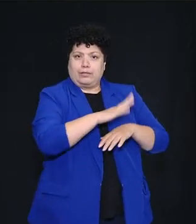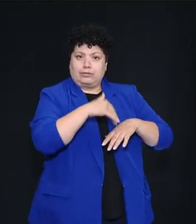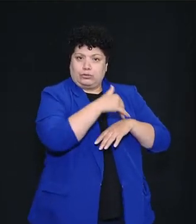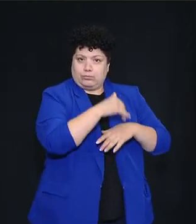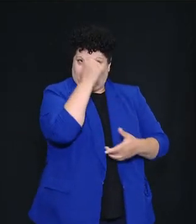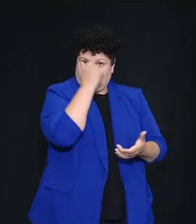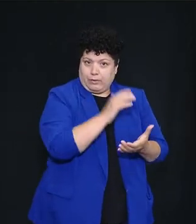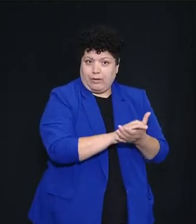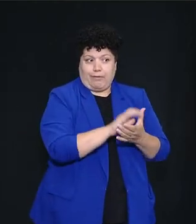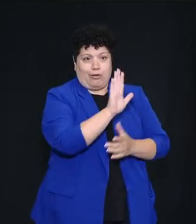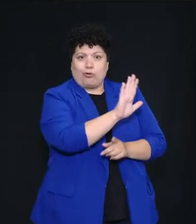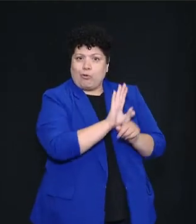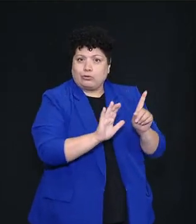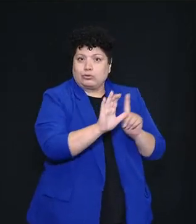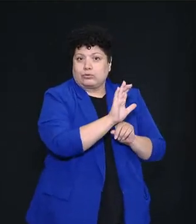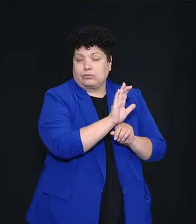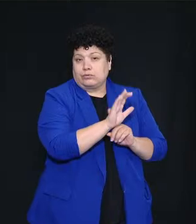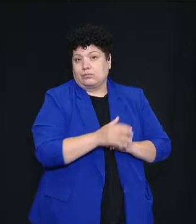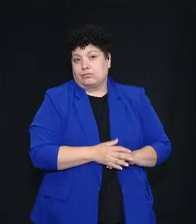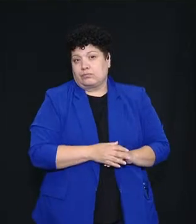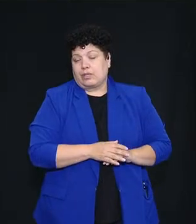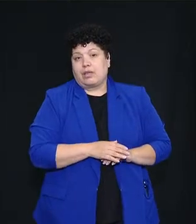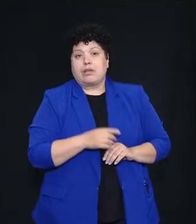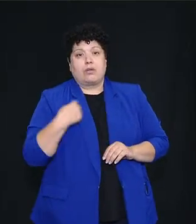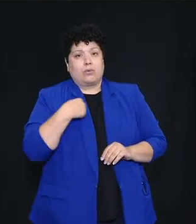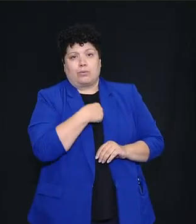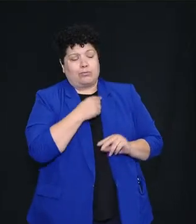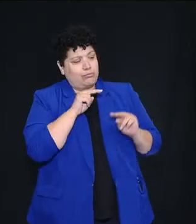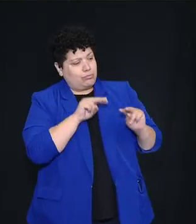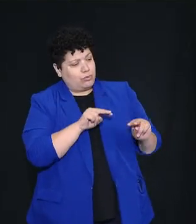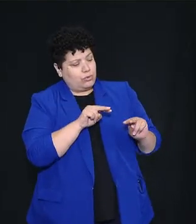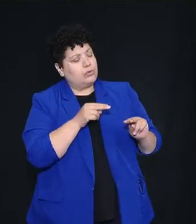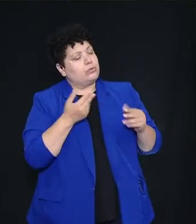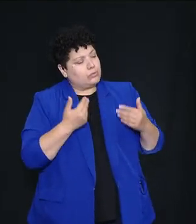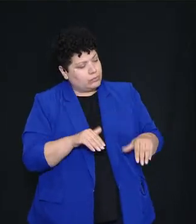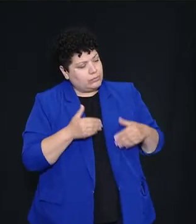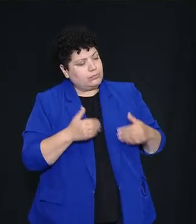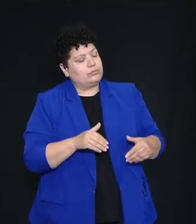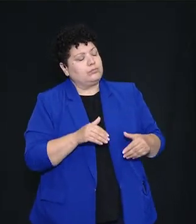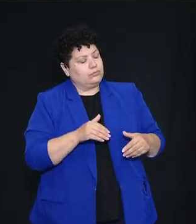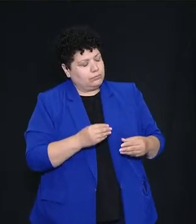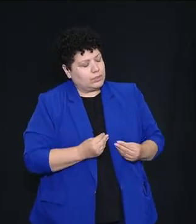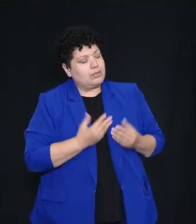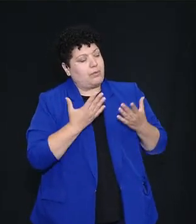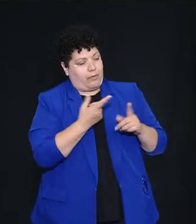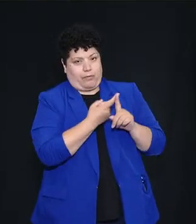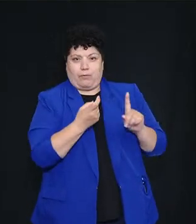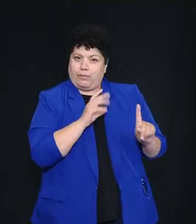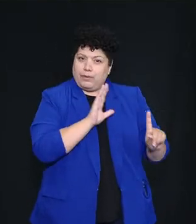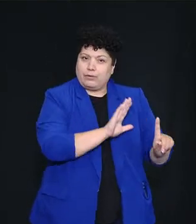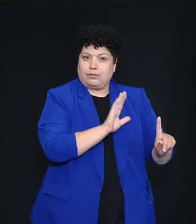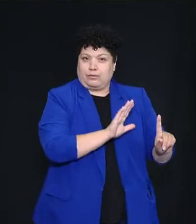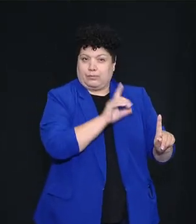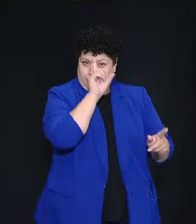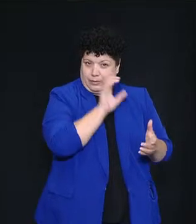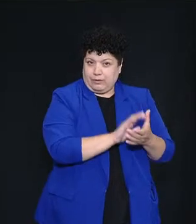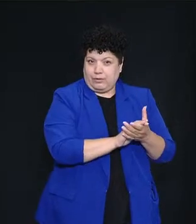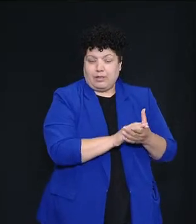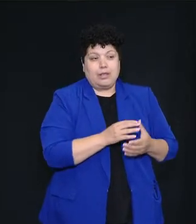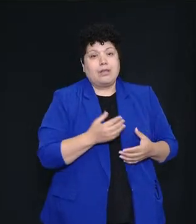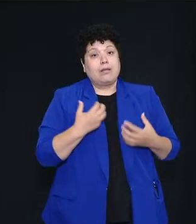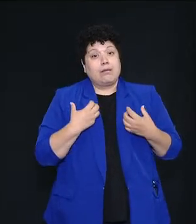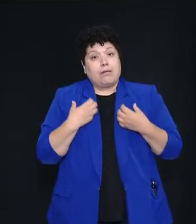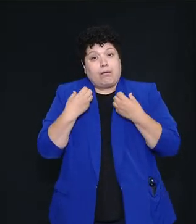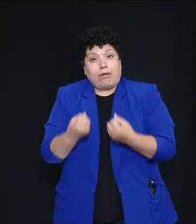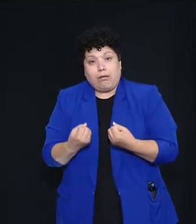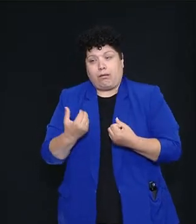cultures. They can inspire us all and help to heal